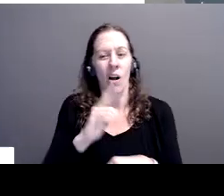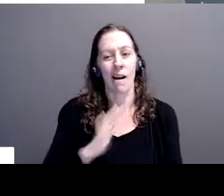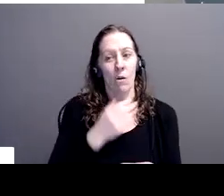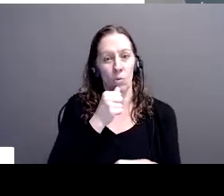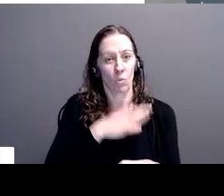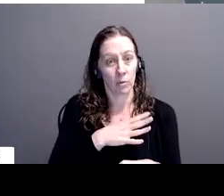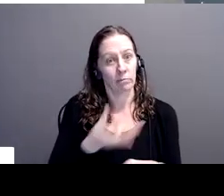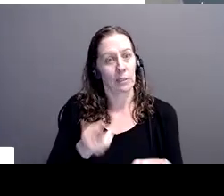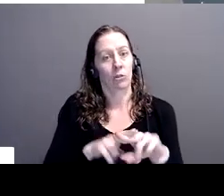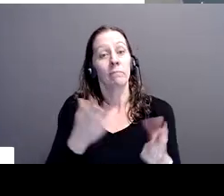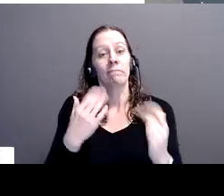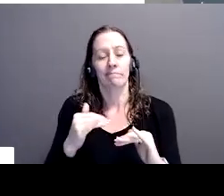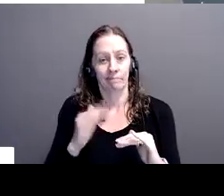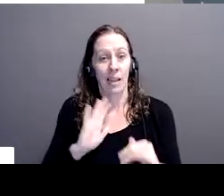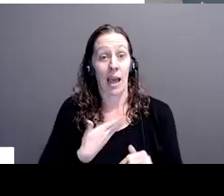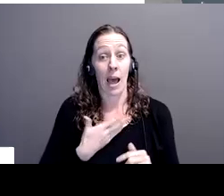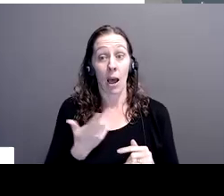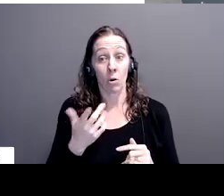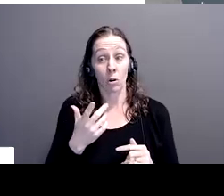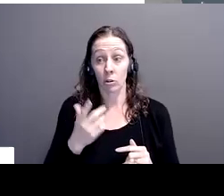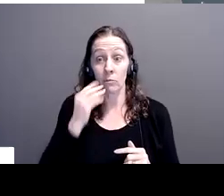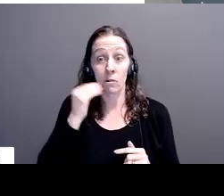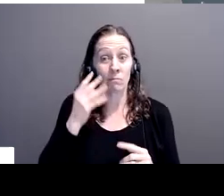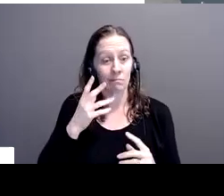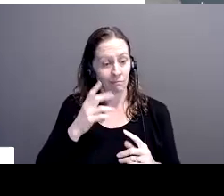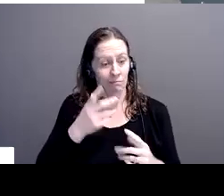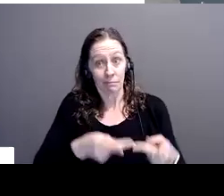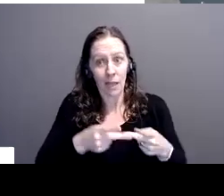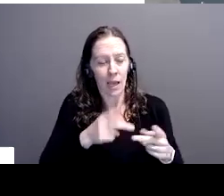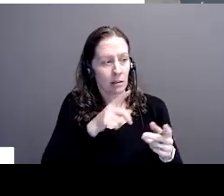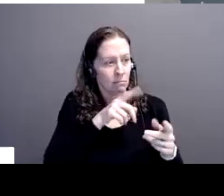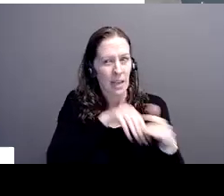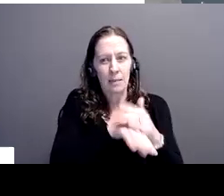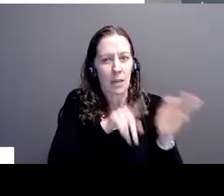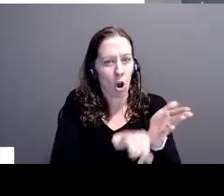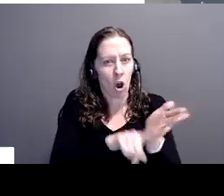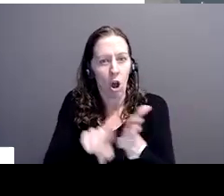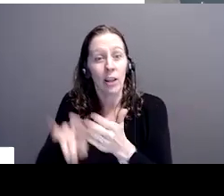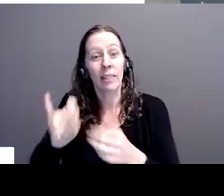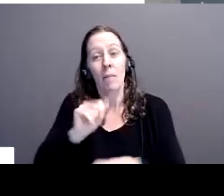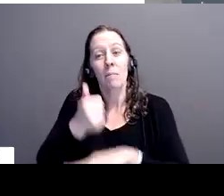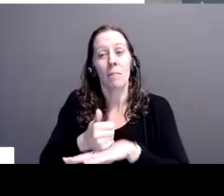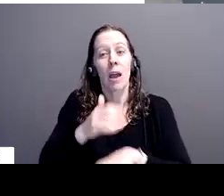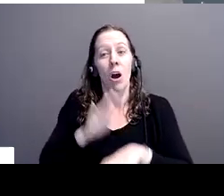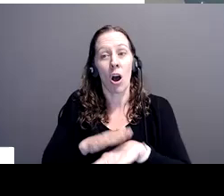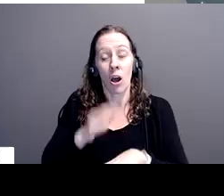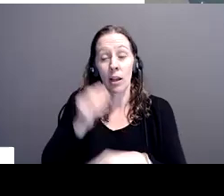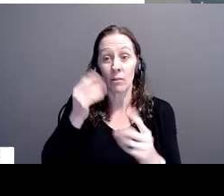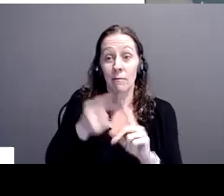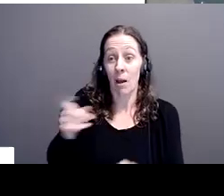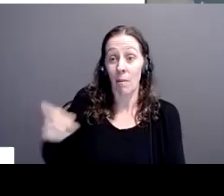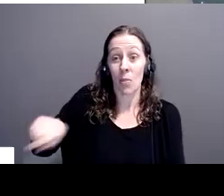an accessibility audit of our residential spaces that is really based on the information that's gained from the older women